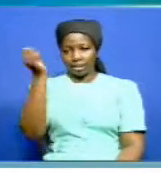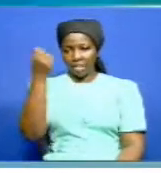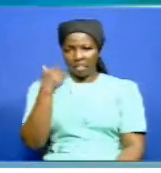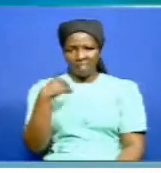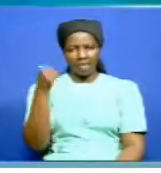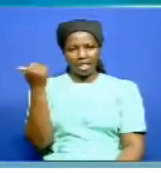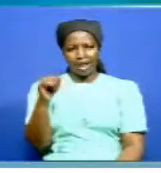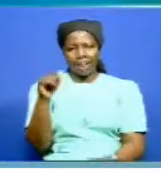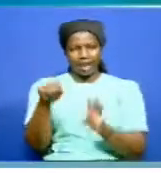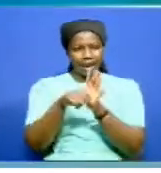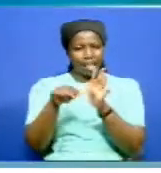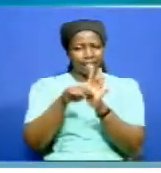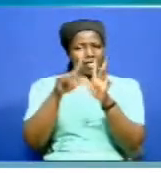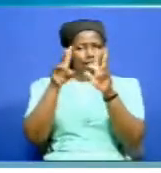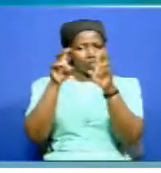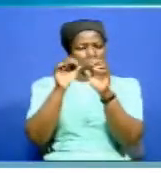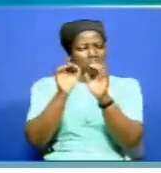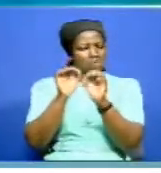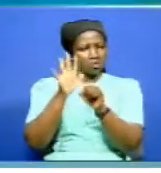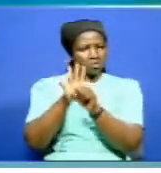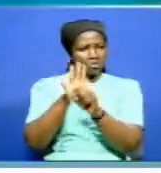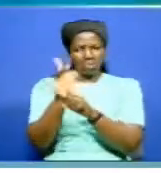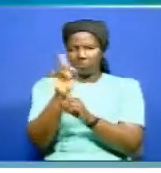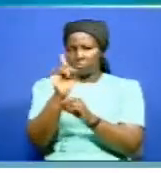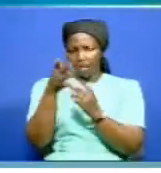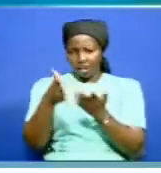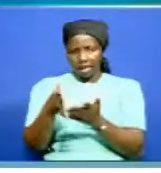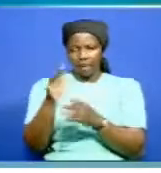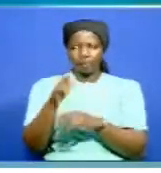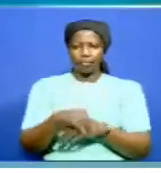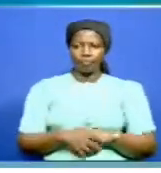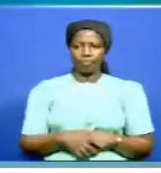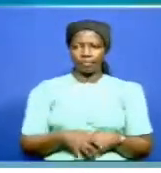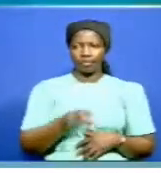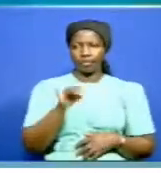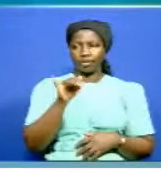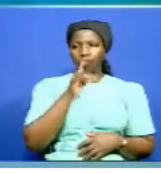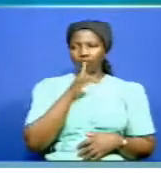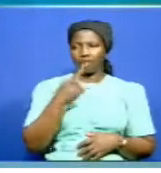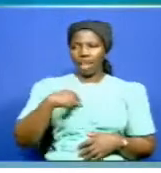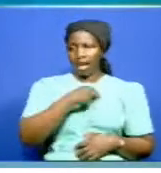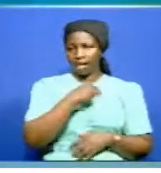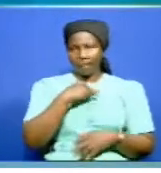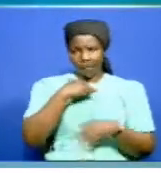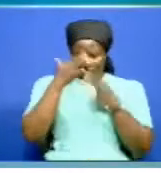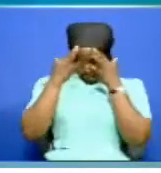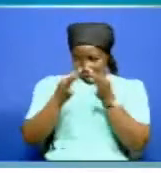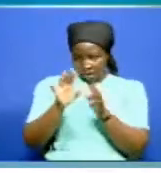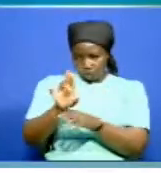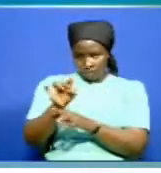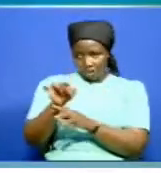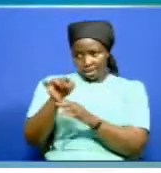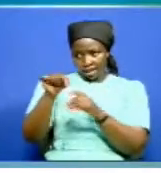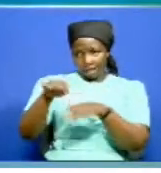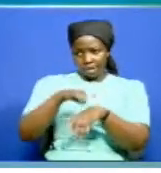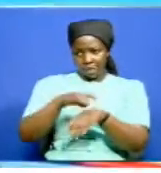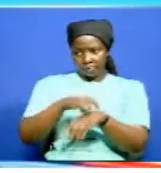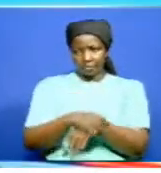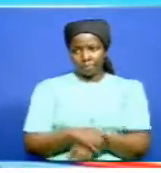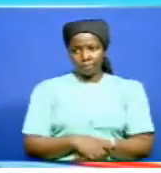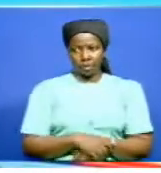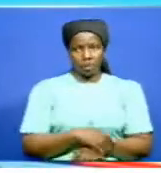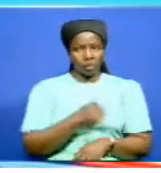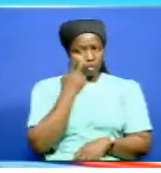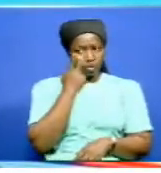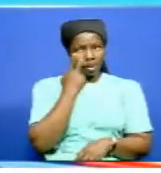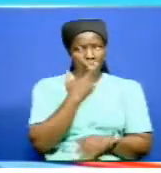time. So therefore, this is what we have opted to use at the moment. And looking at the cost,